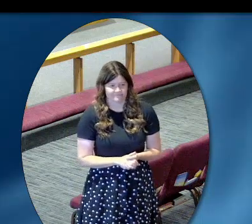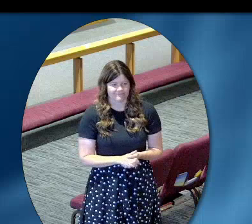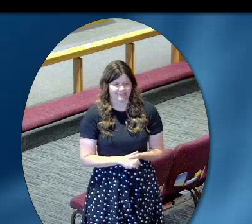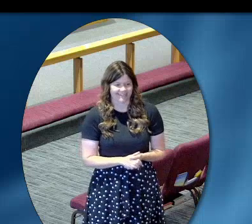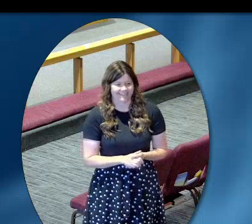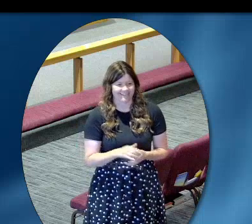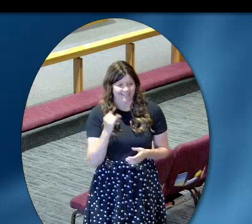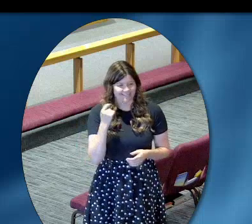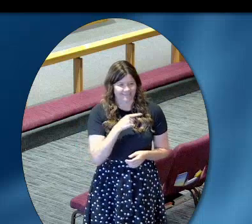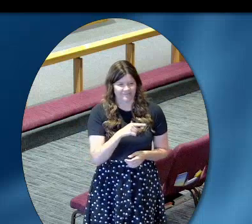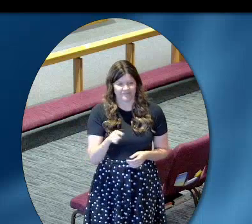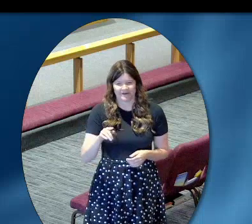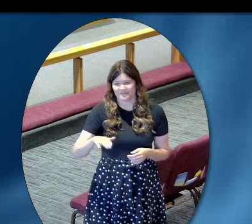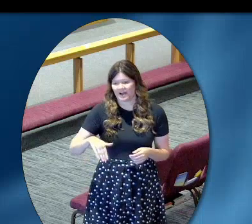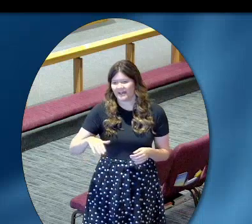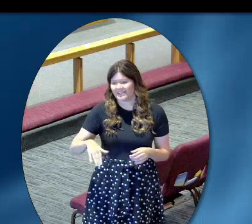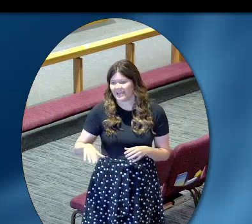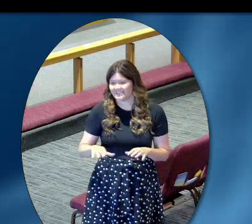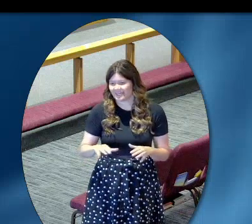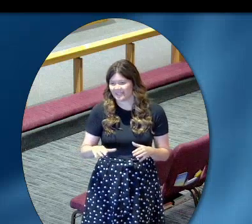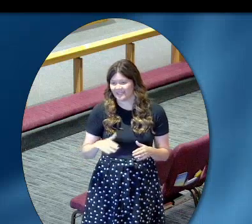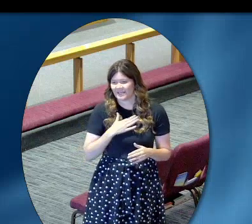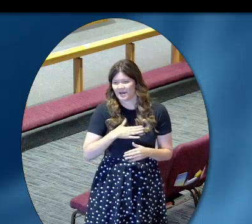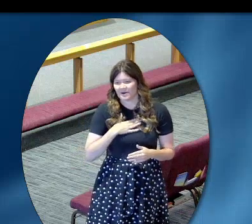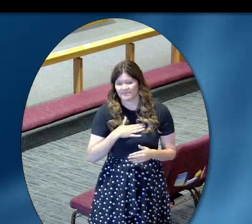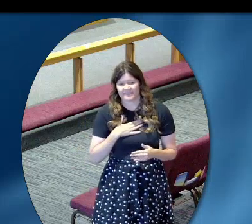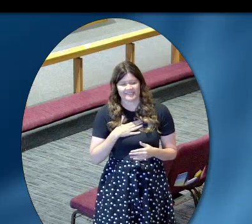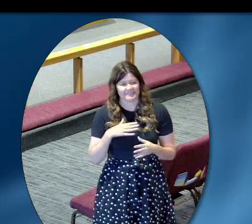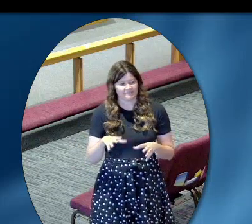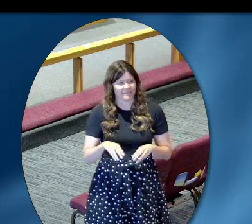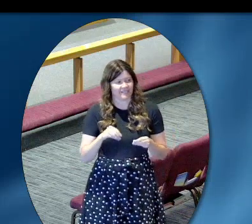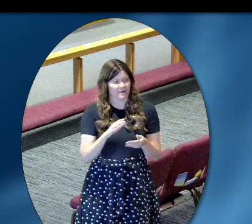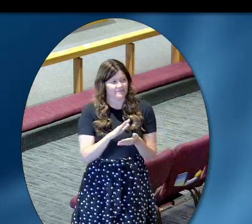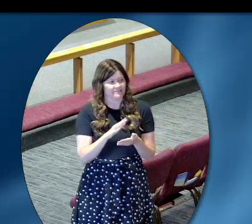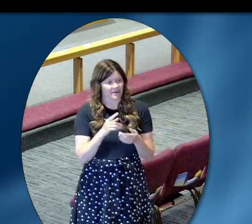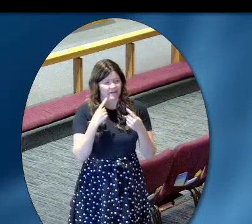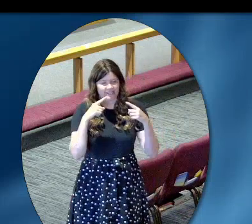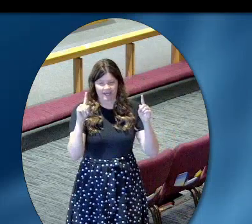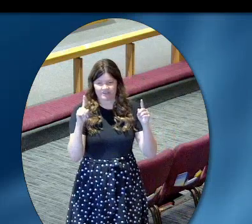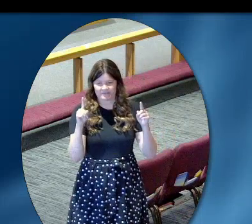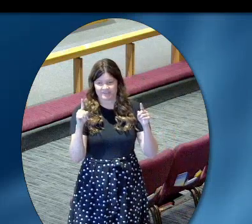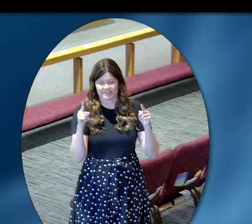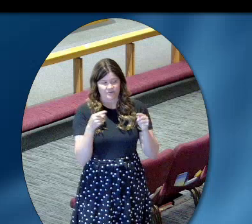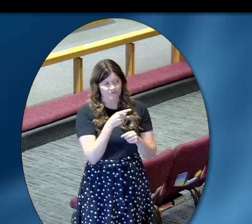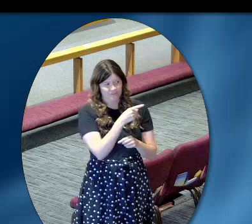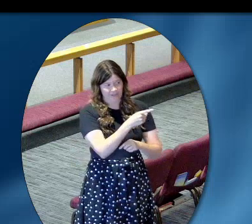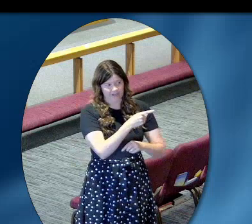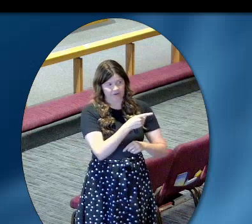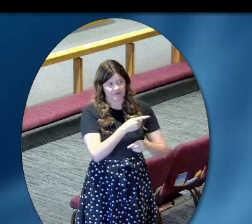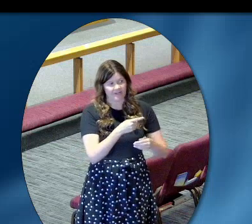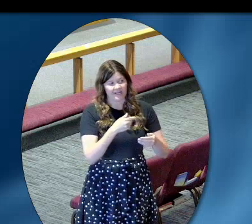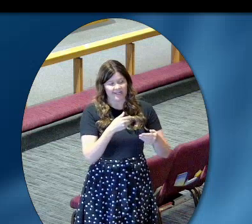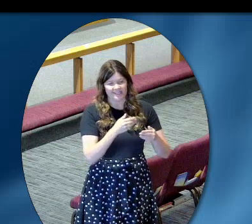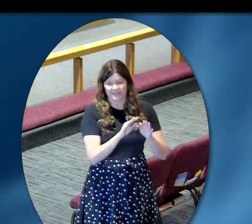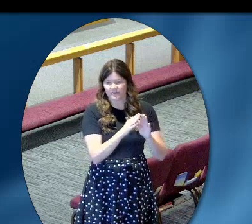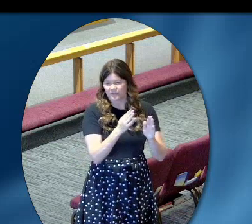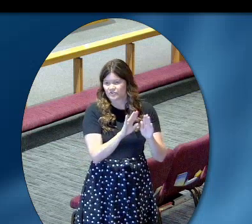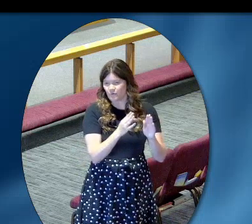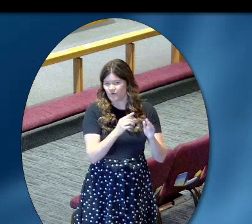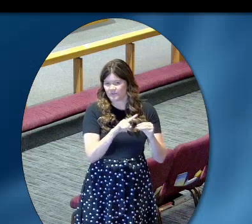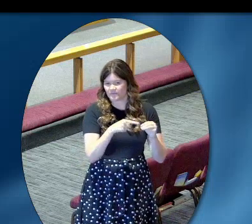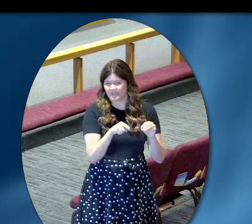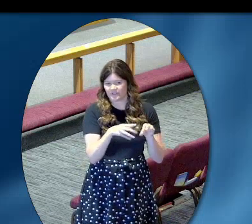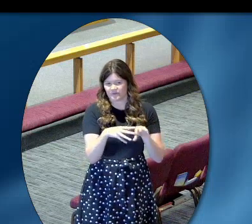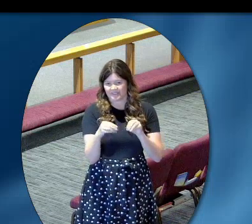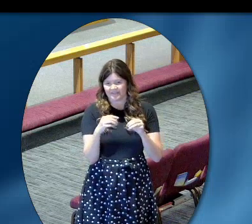If you haven't already done so, please pick up the announcements. They're in the narthex by either of the two doors as you exit